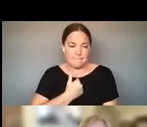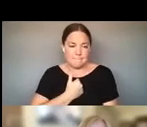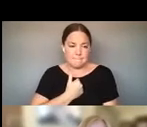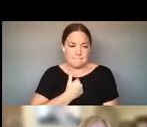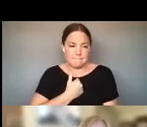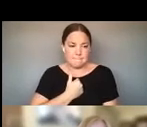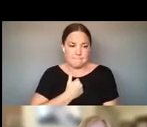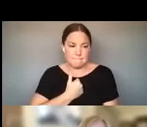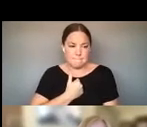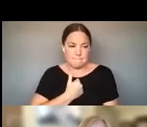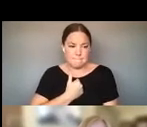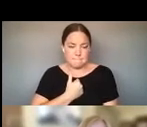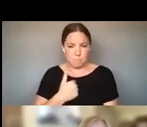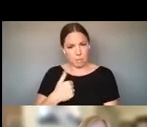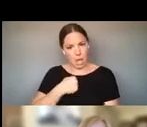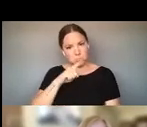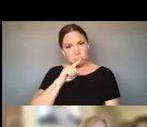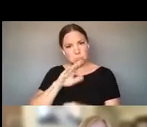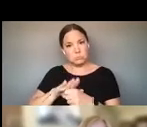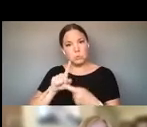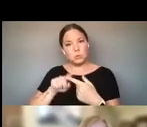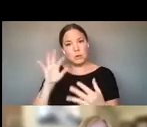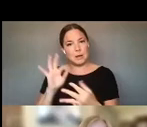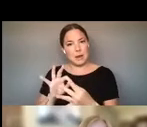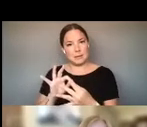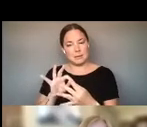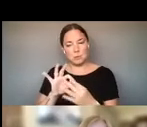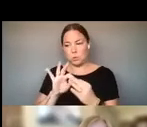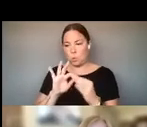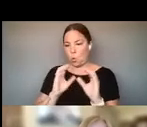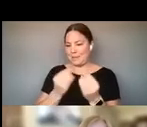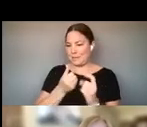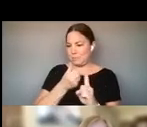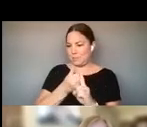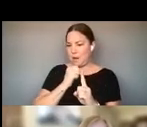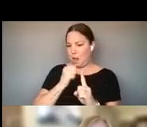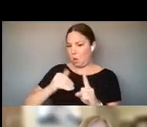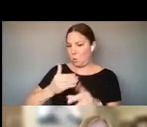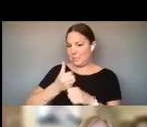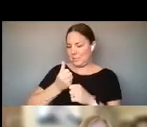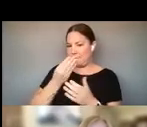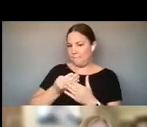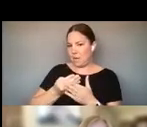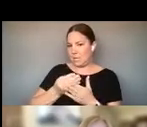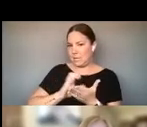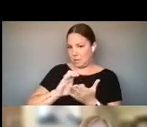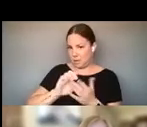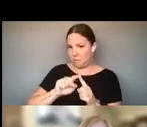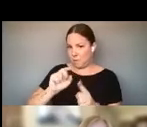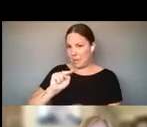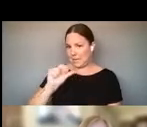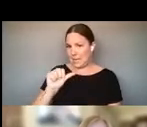as somebody who's dedicated to, um, to connecting organizations that have not received funding in the past from the NEA, um,